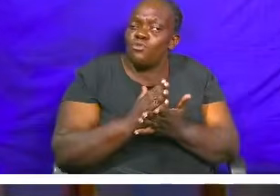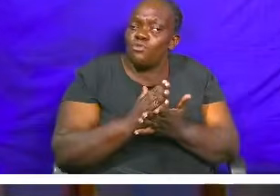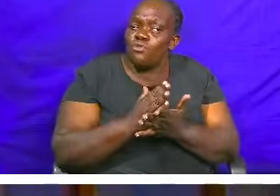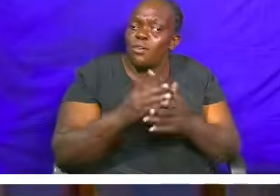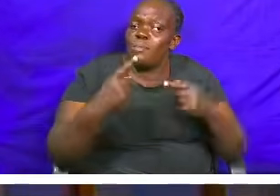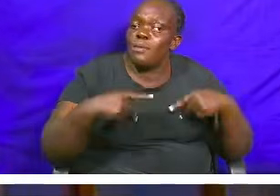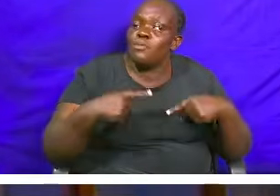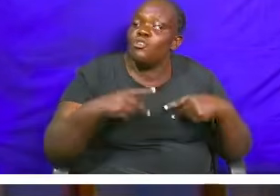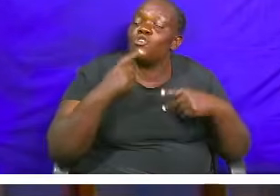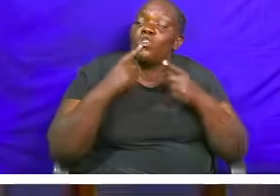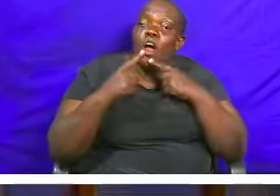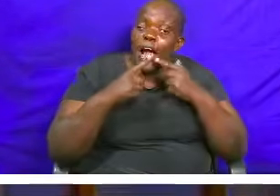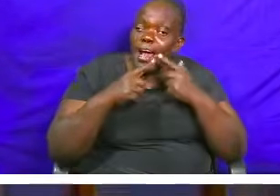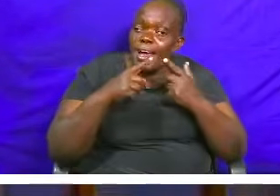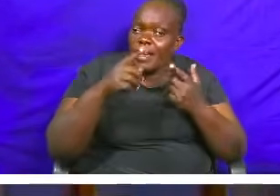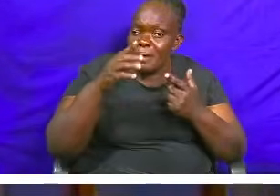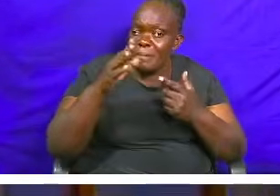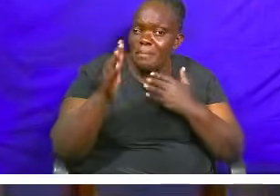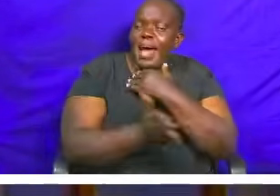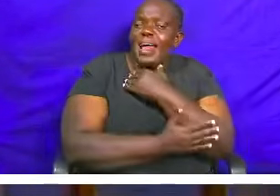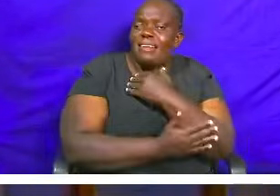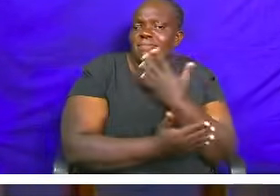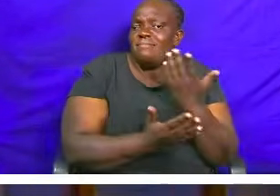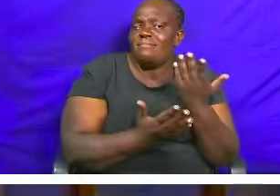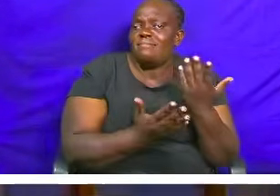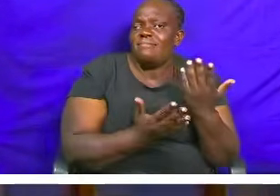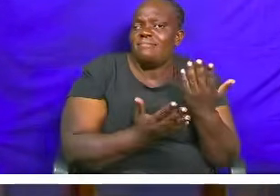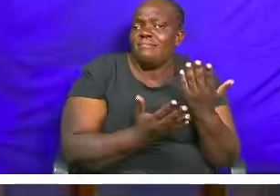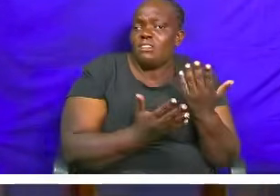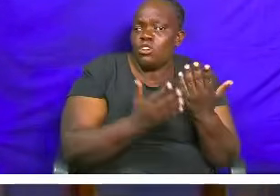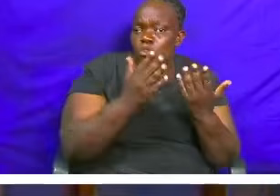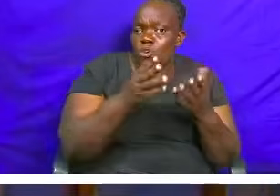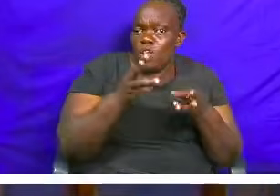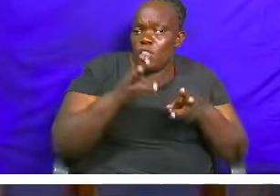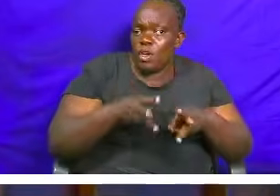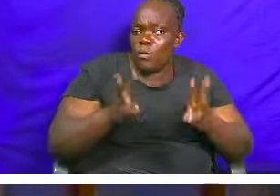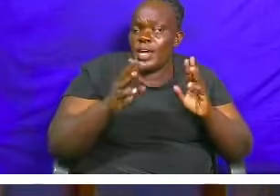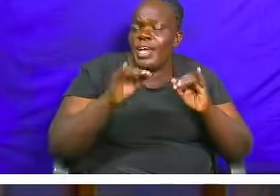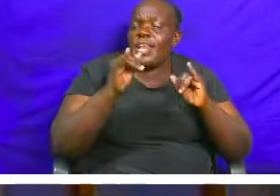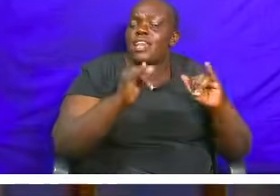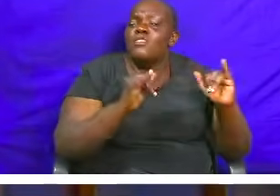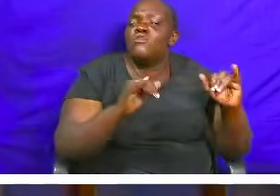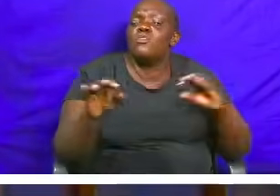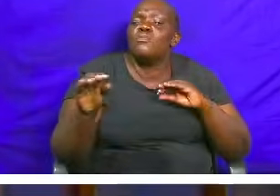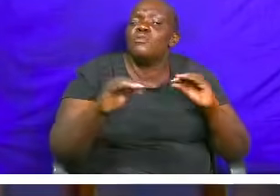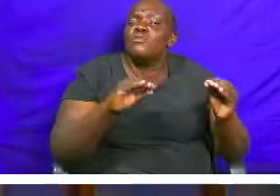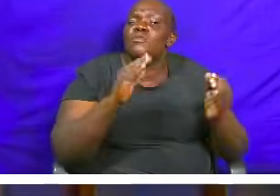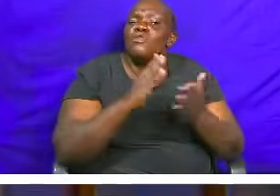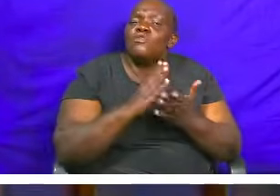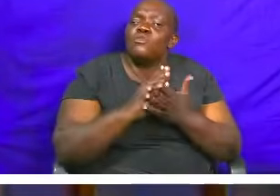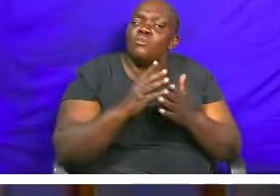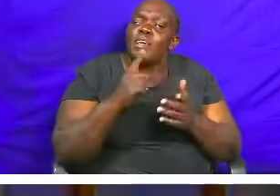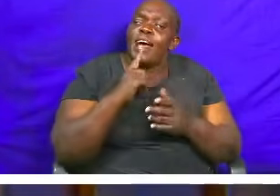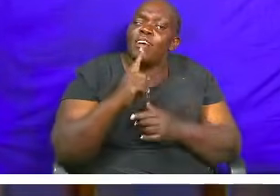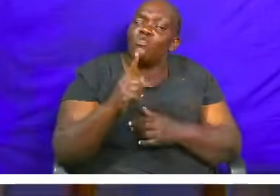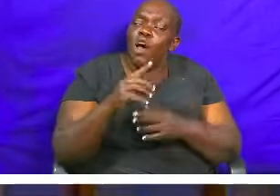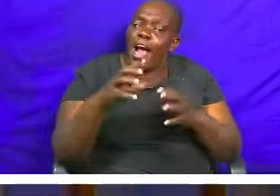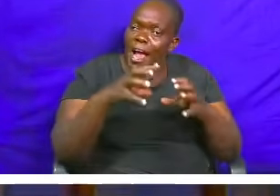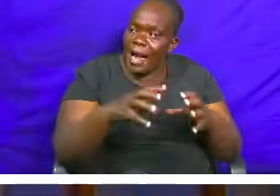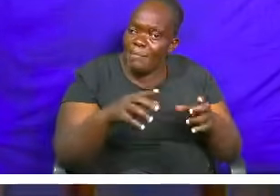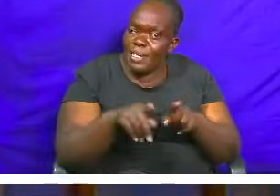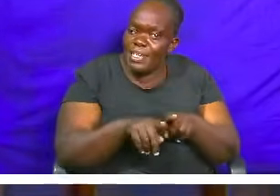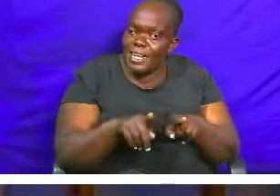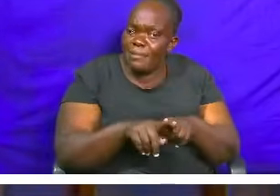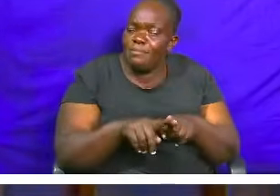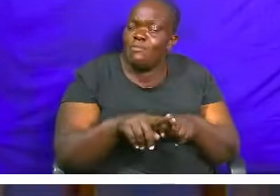talking ill, and unfortunately, because of the way news move, you know, these are international companies. Aramco is not a